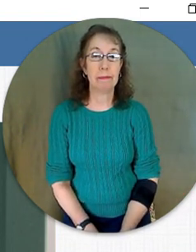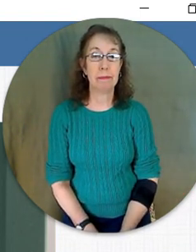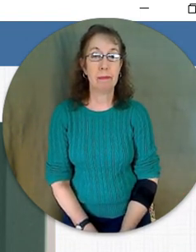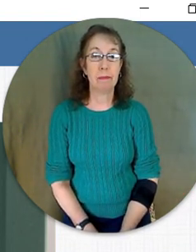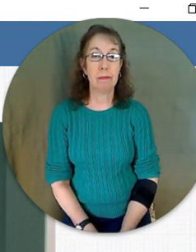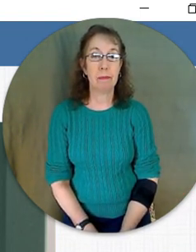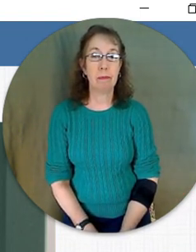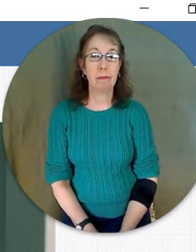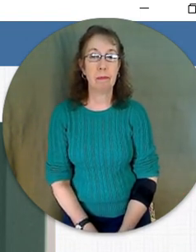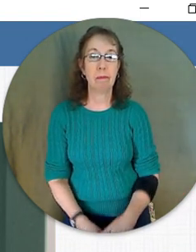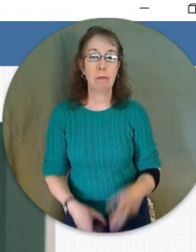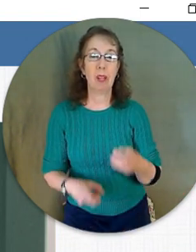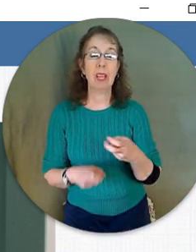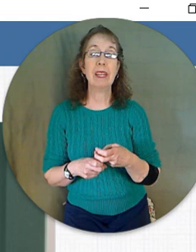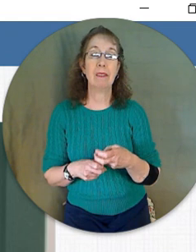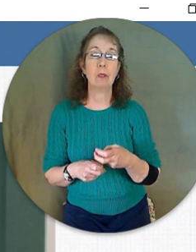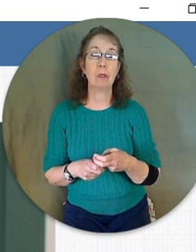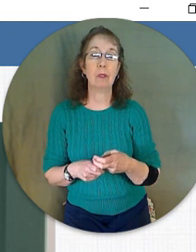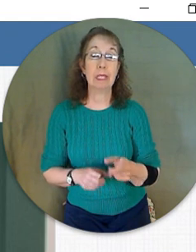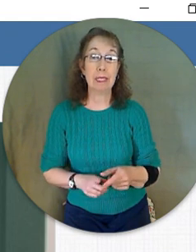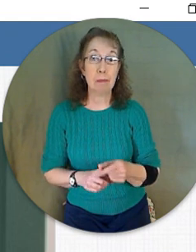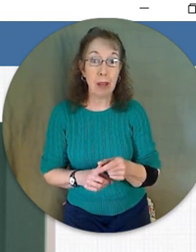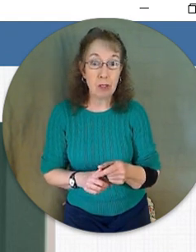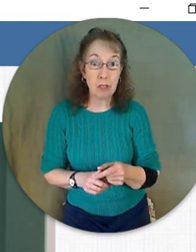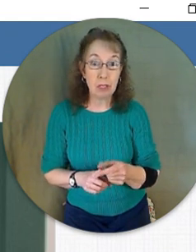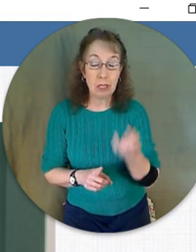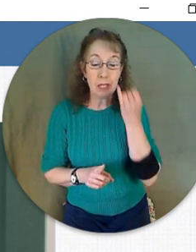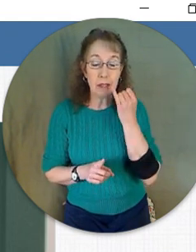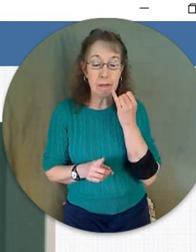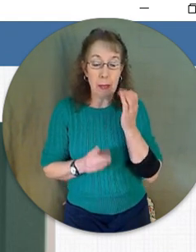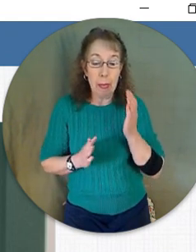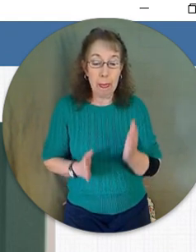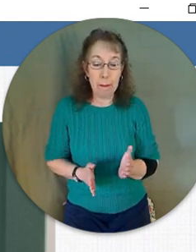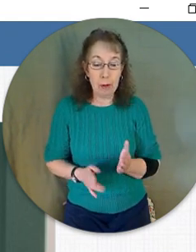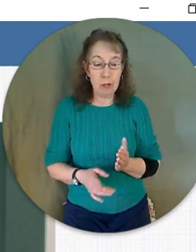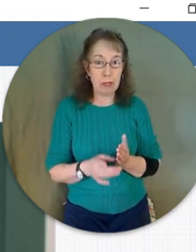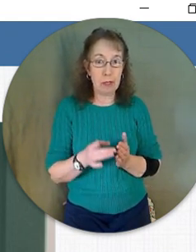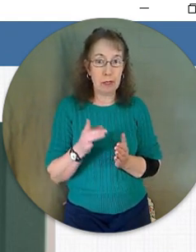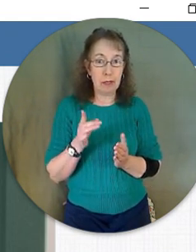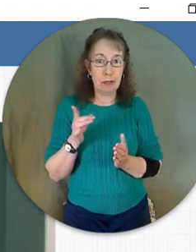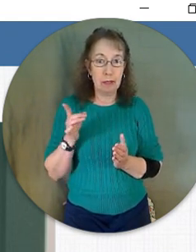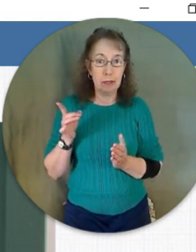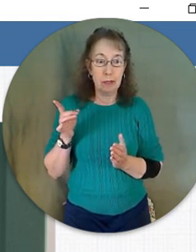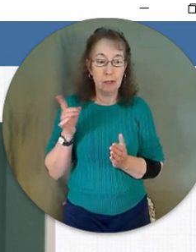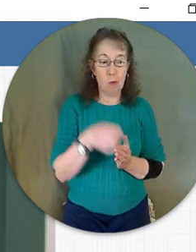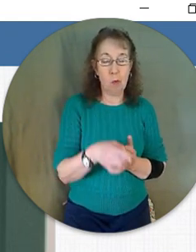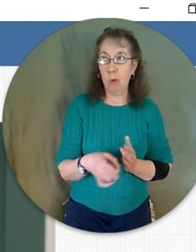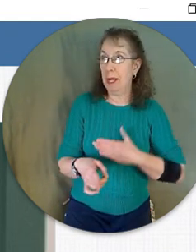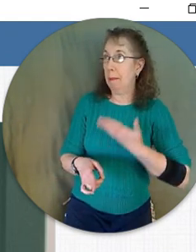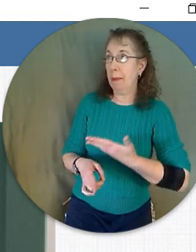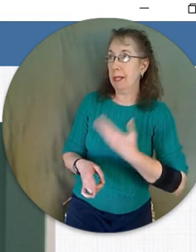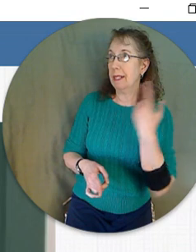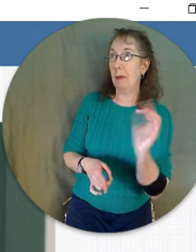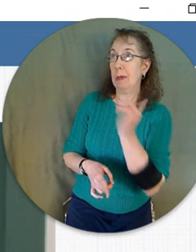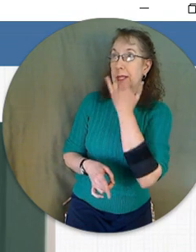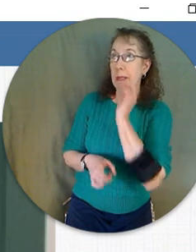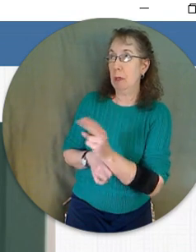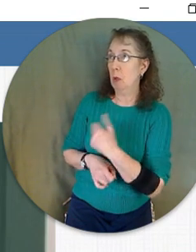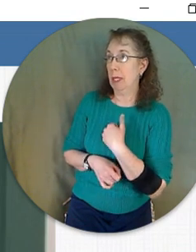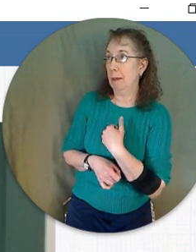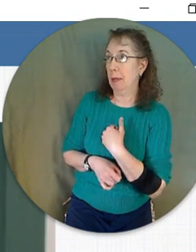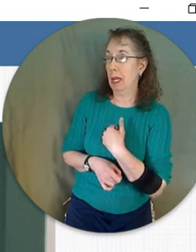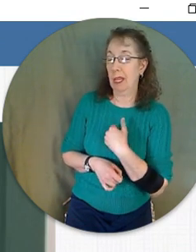it's kind of a difficult thing, and particularly if the person won't recognize or admit that they're being abused. Denial